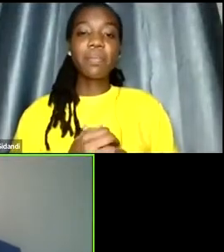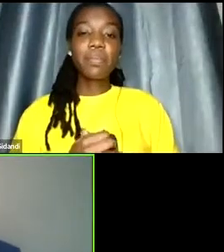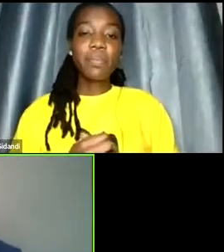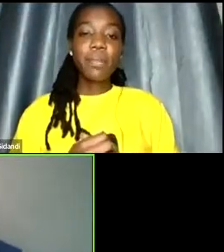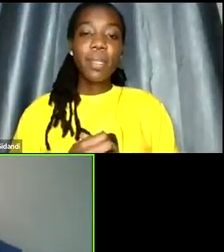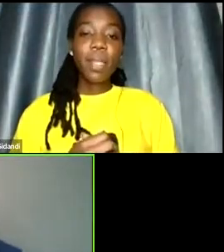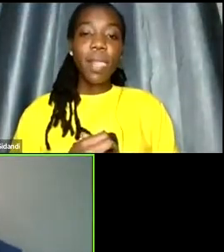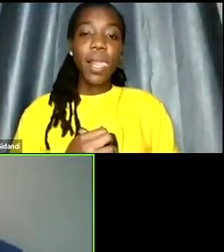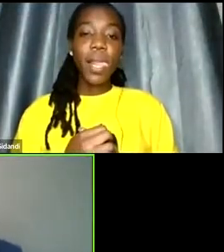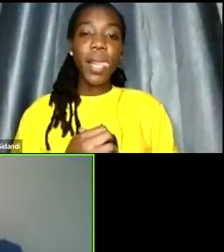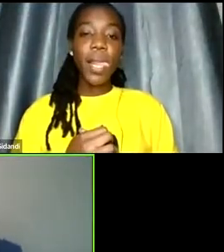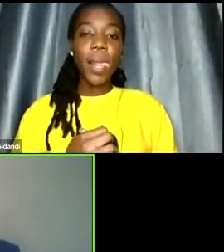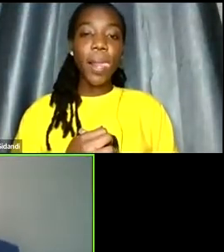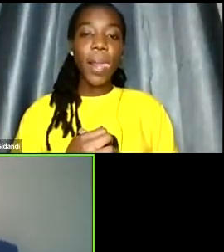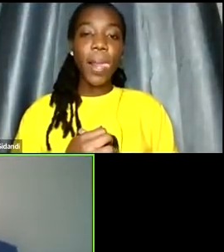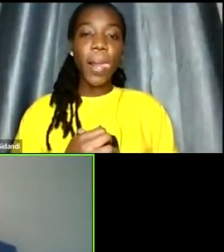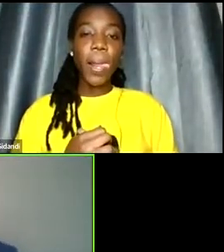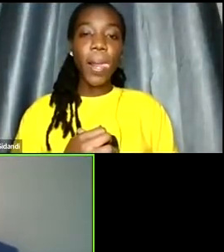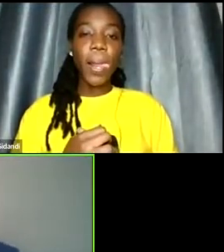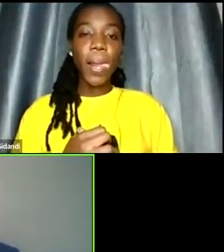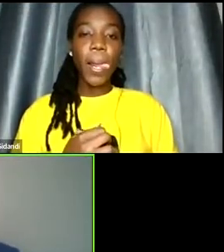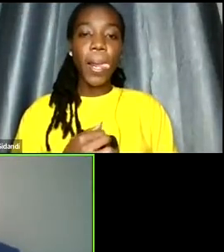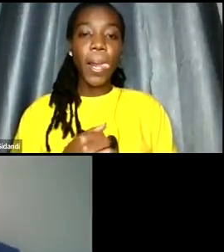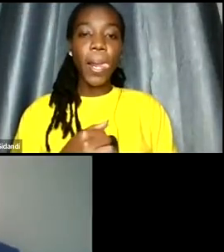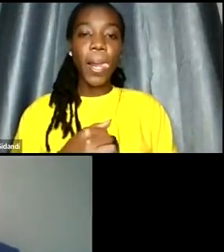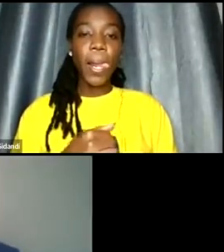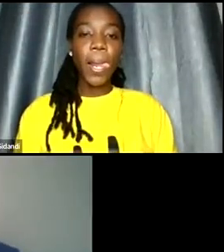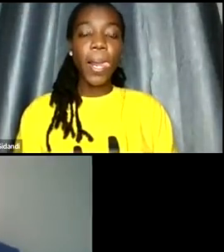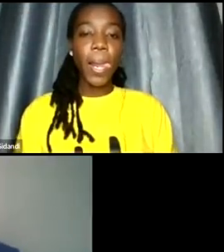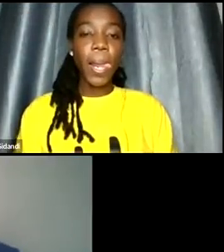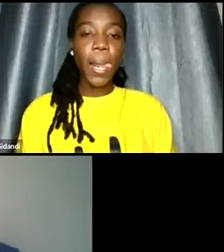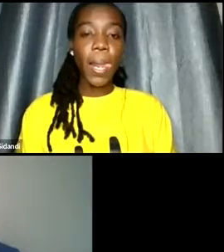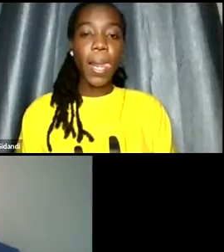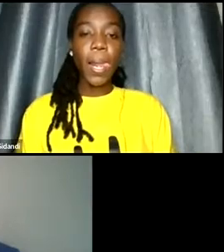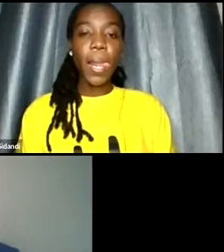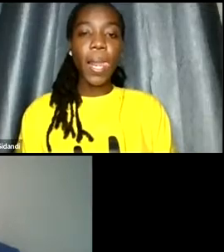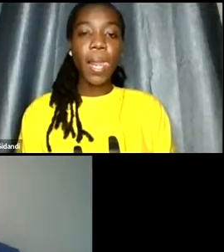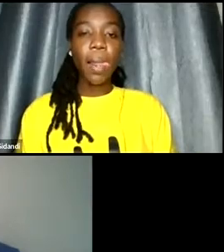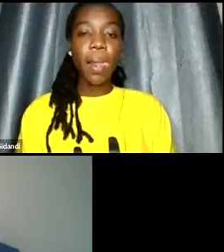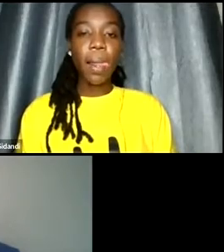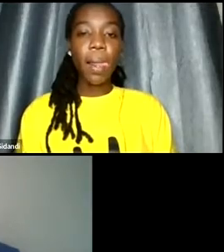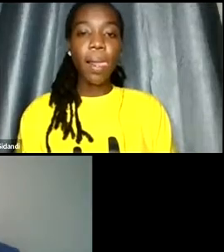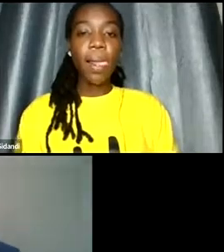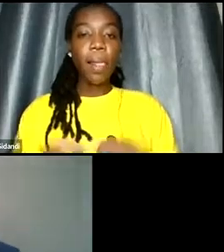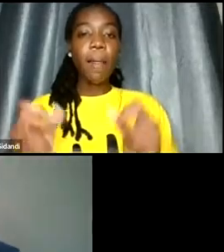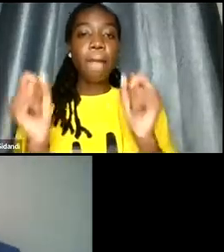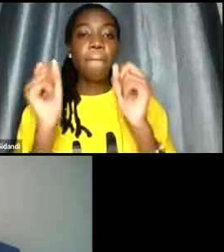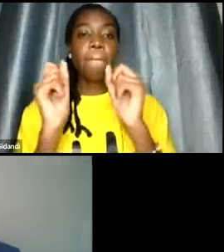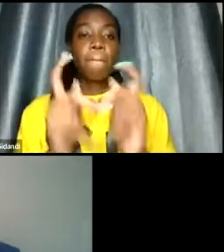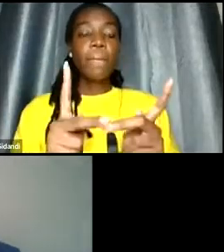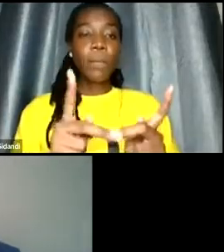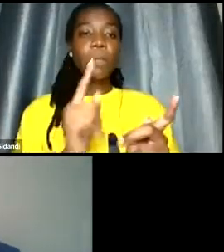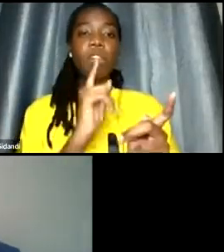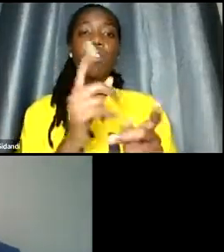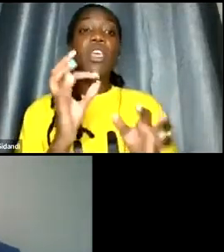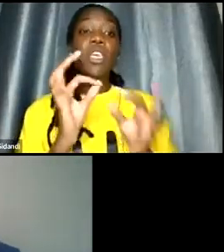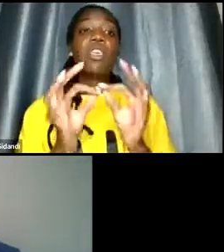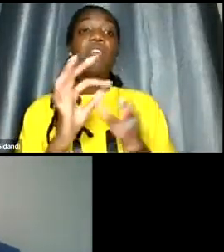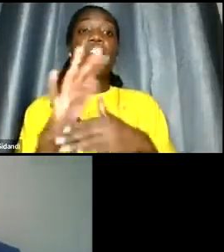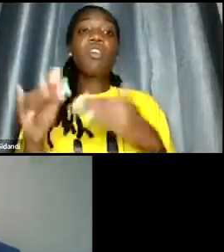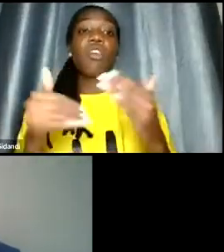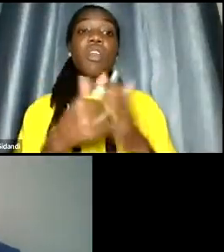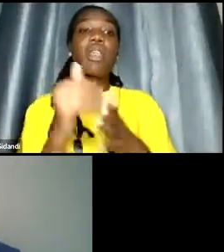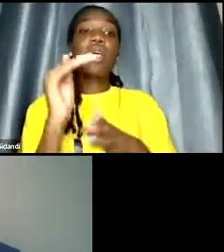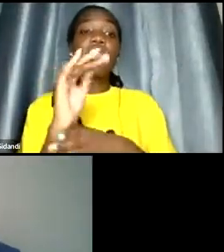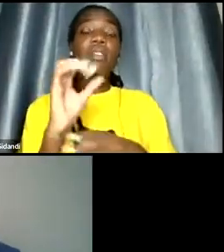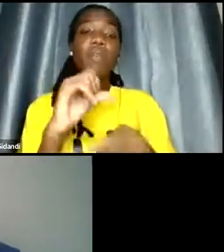of a crucible experiment. Over to you, Grace. All right. Yes, for everyone who is asking about the recording, we will upload